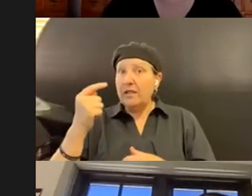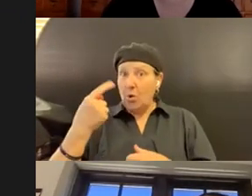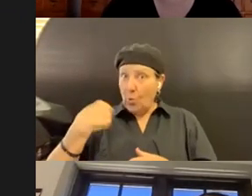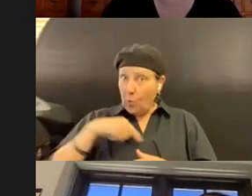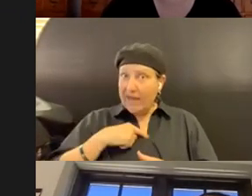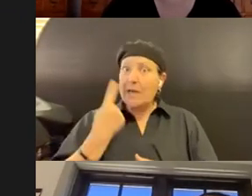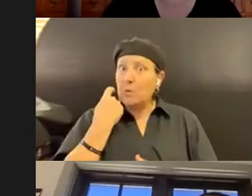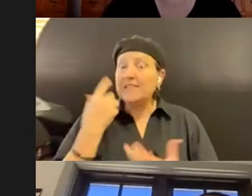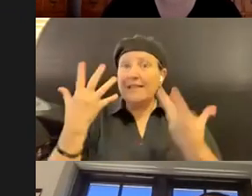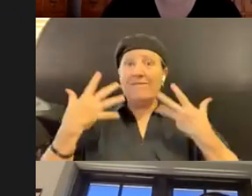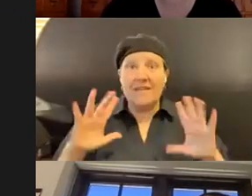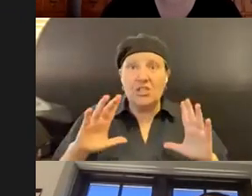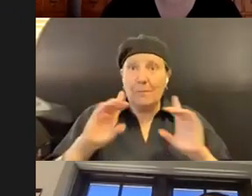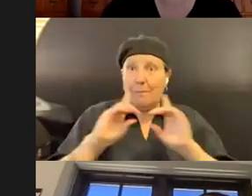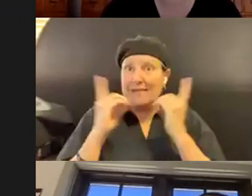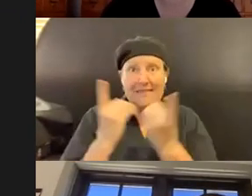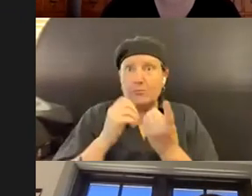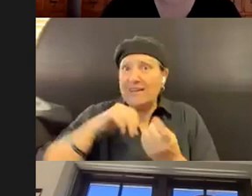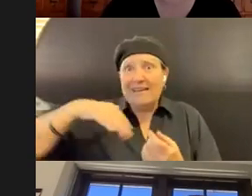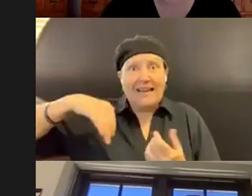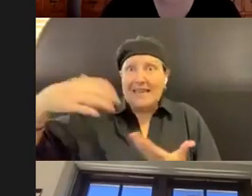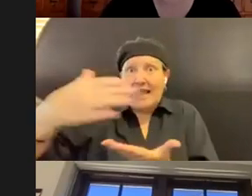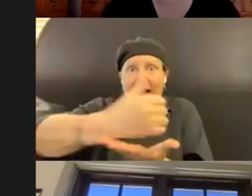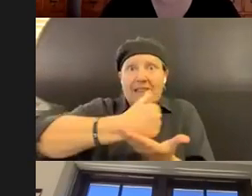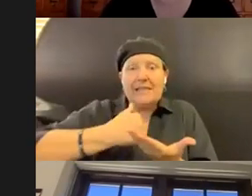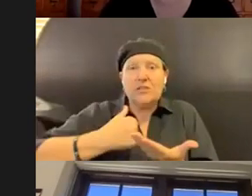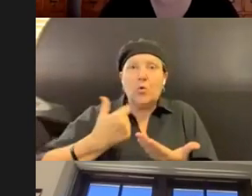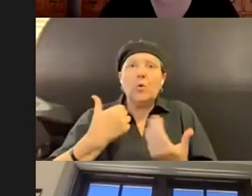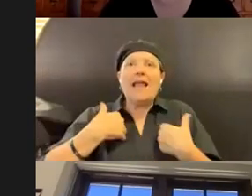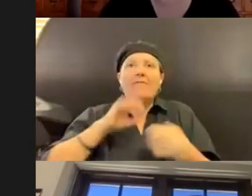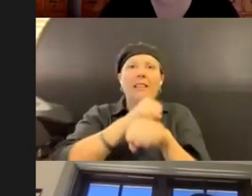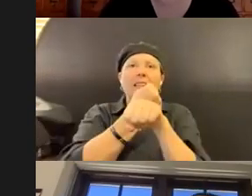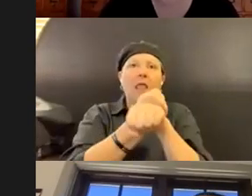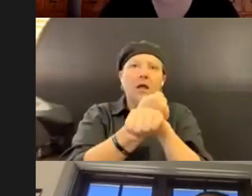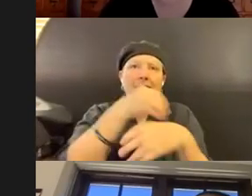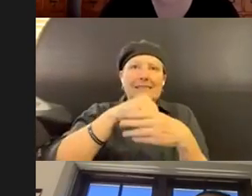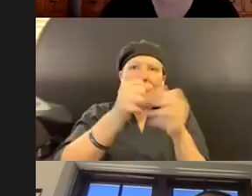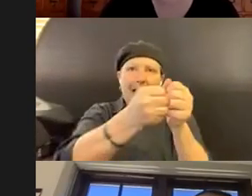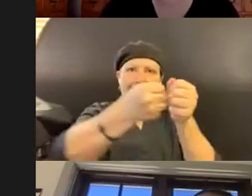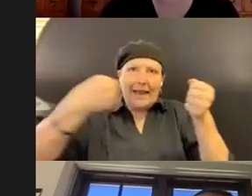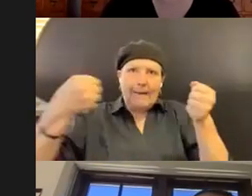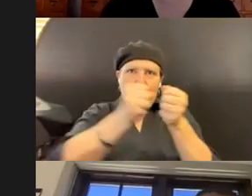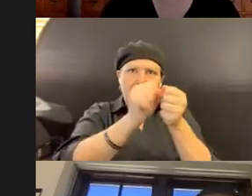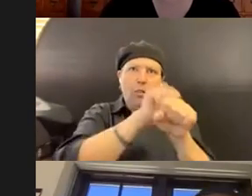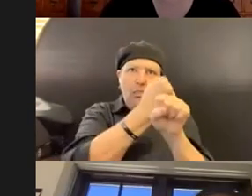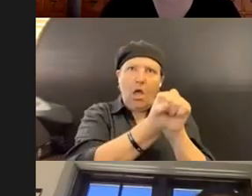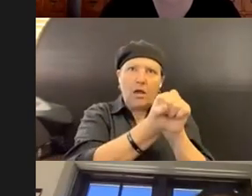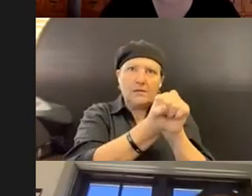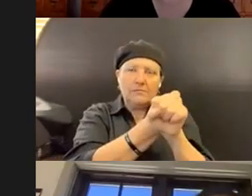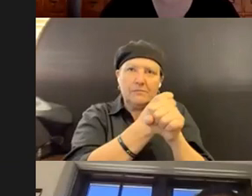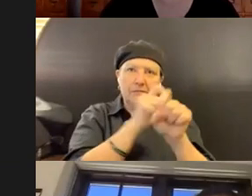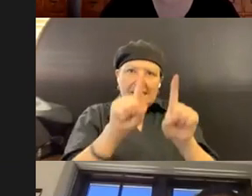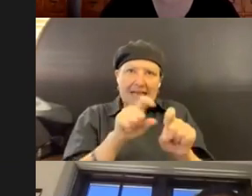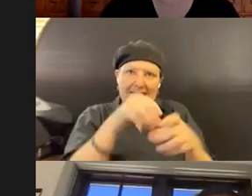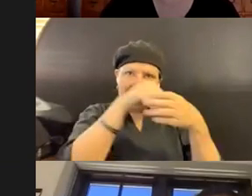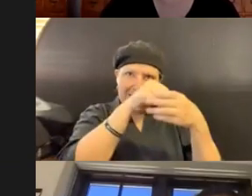kept here in our school in a locked cabinet right now. Okay, next question. Will